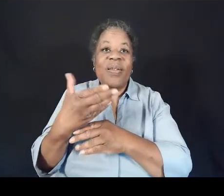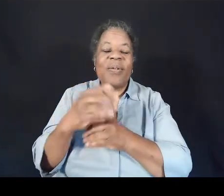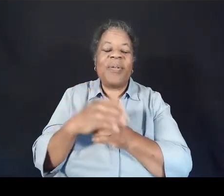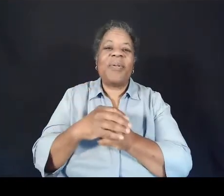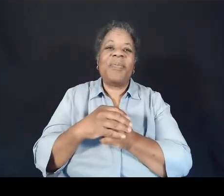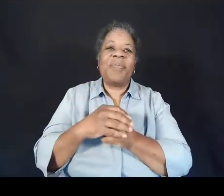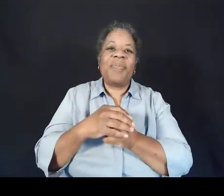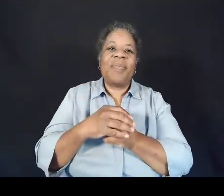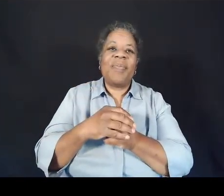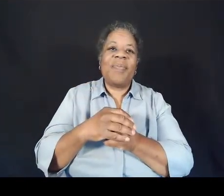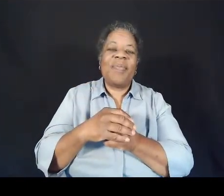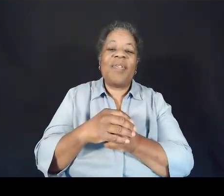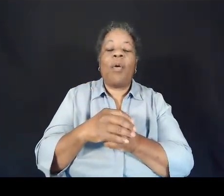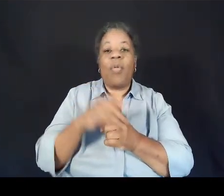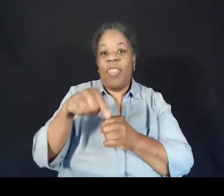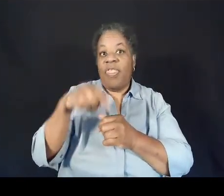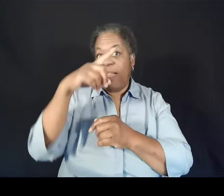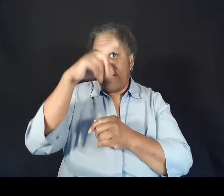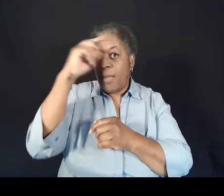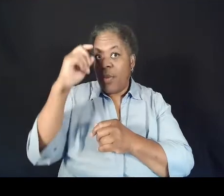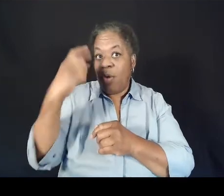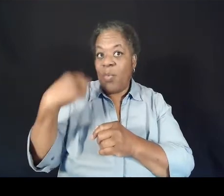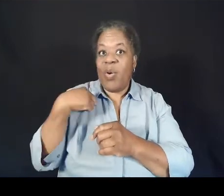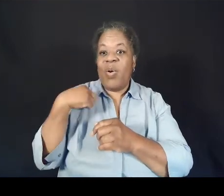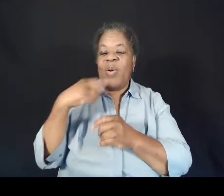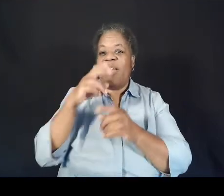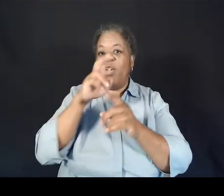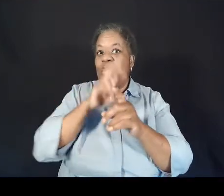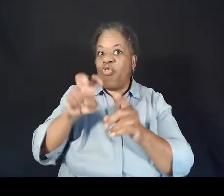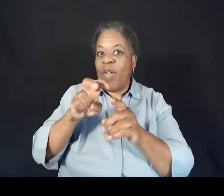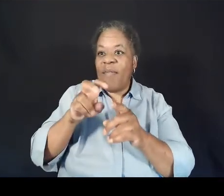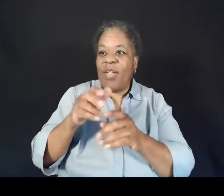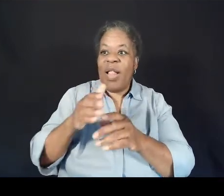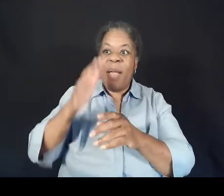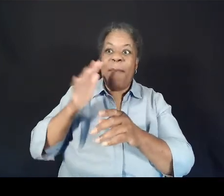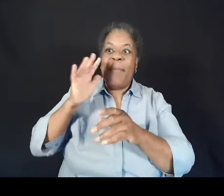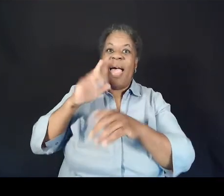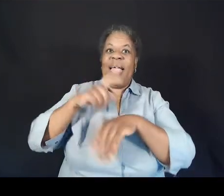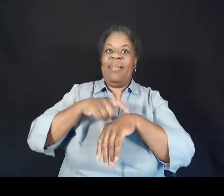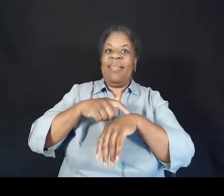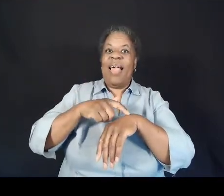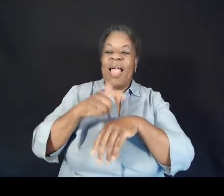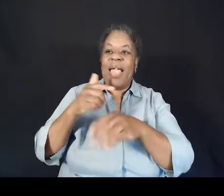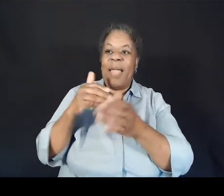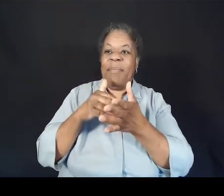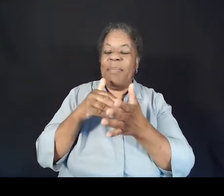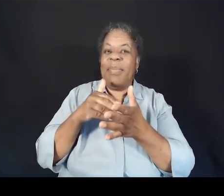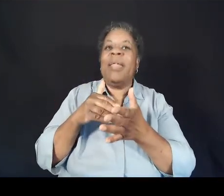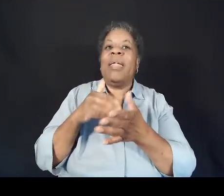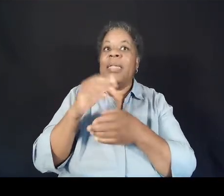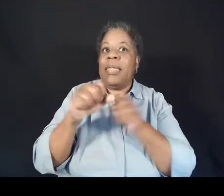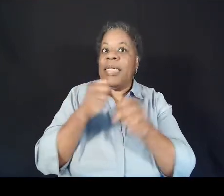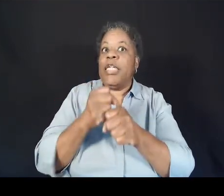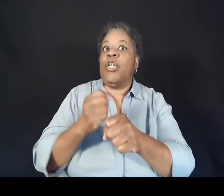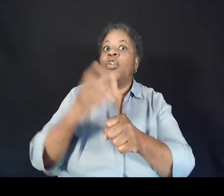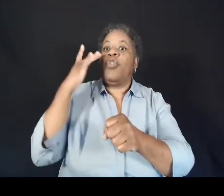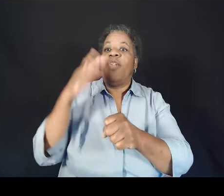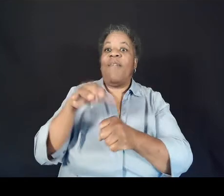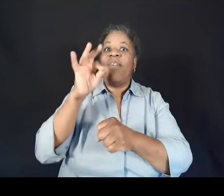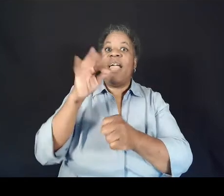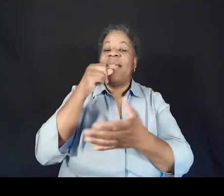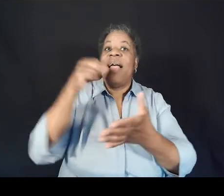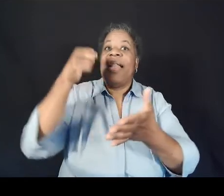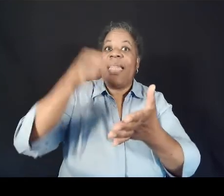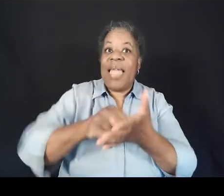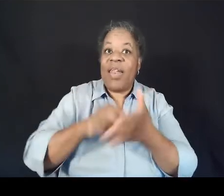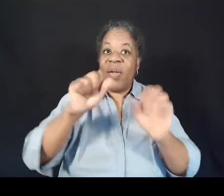where we're headed this summer. We're going to travel back in time a couple of thousand years, where we'll find a letter that can help us